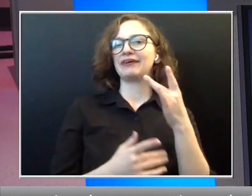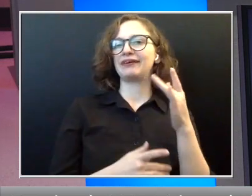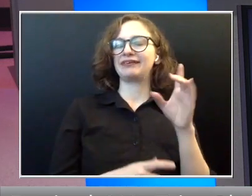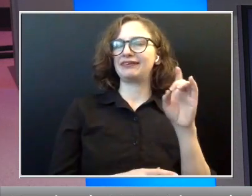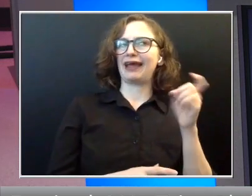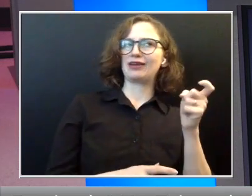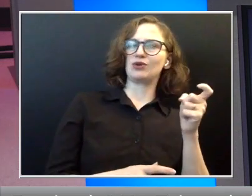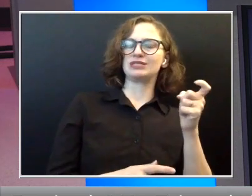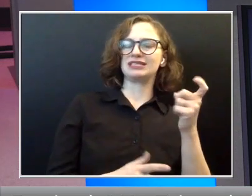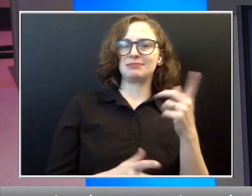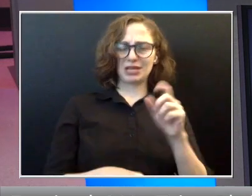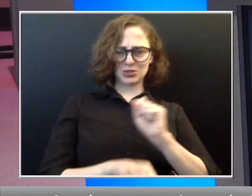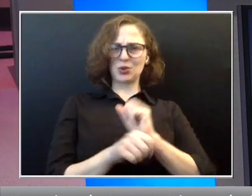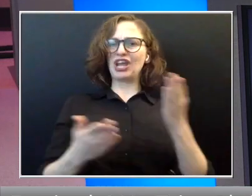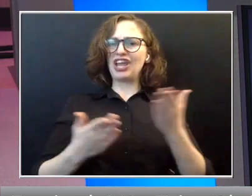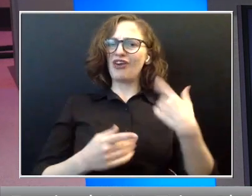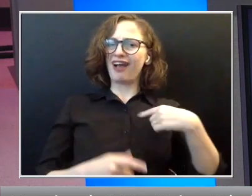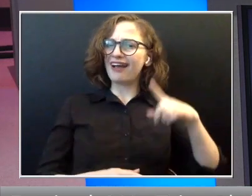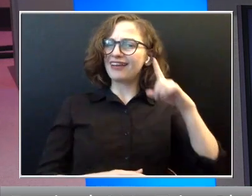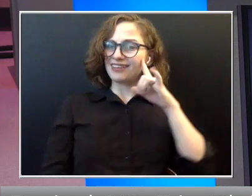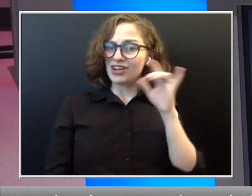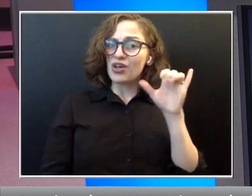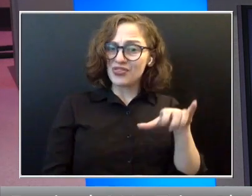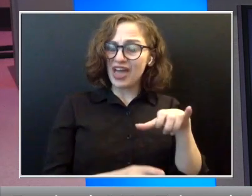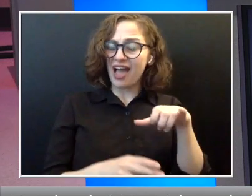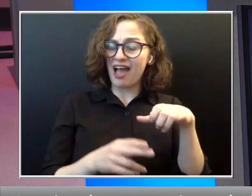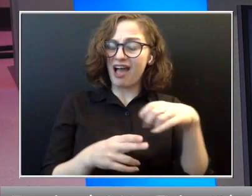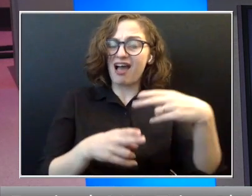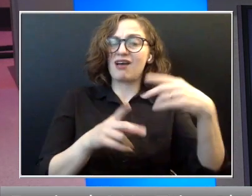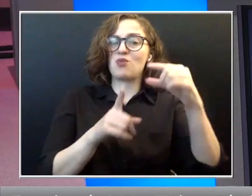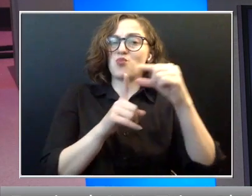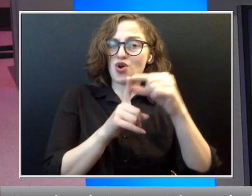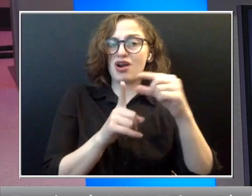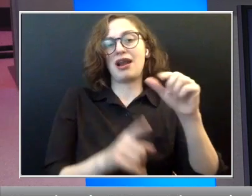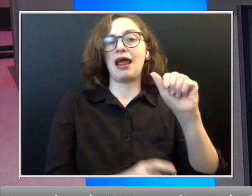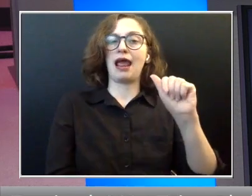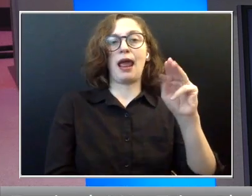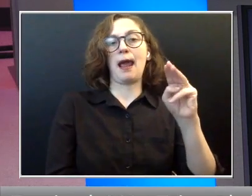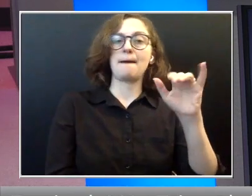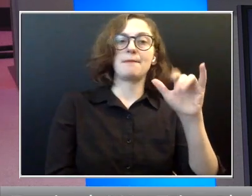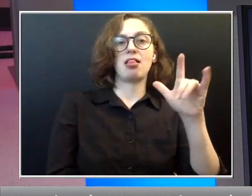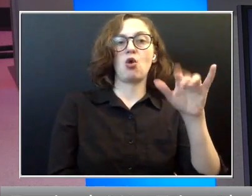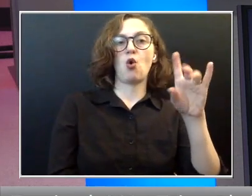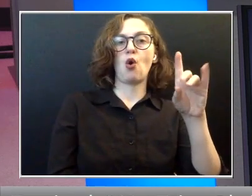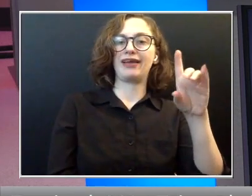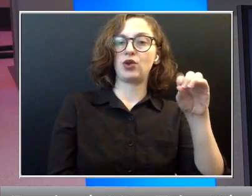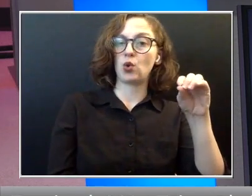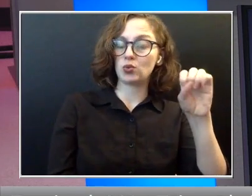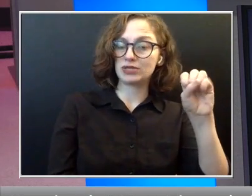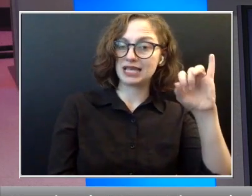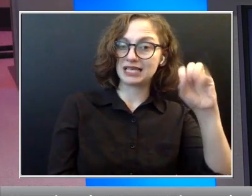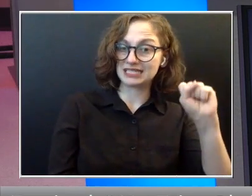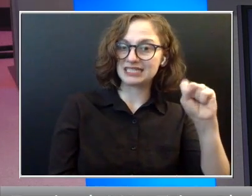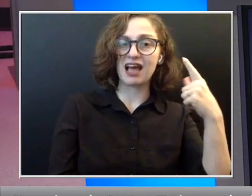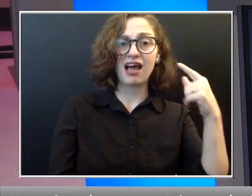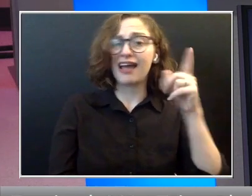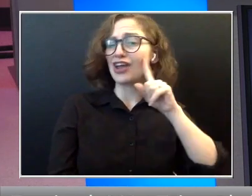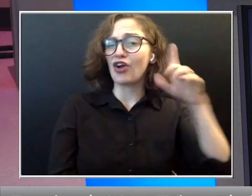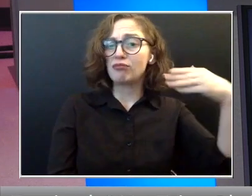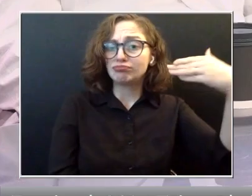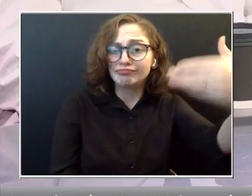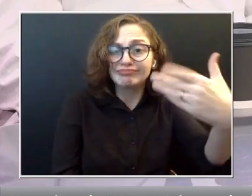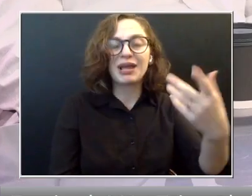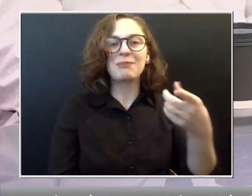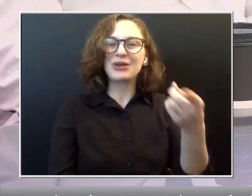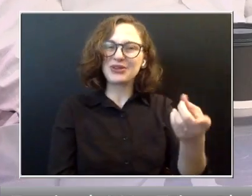it's really synonymous with you, Dr. Shaw. So we've got the expert here. So it's, thank God, you're within driving distance of